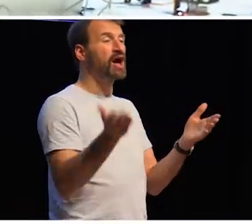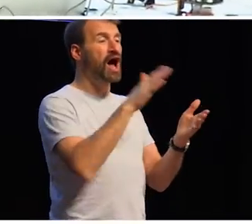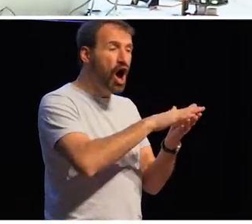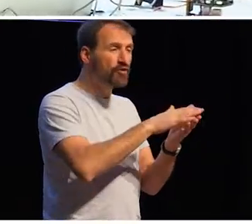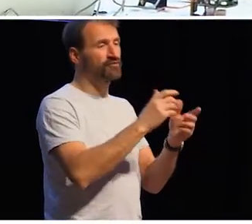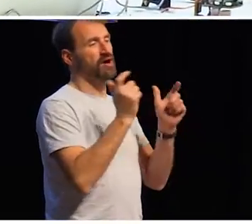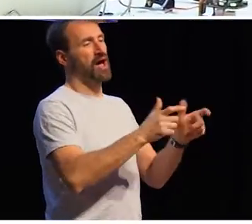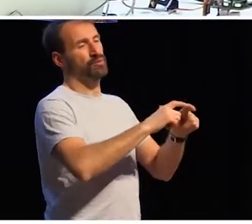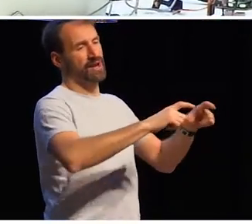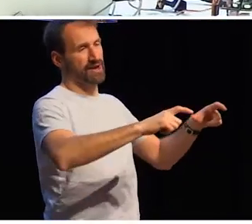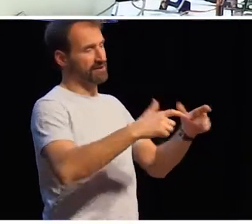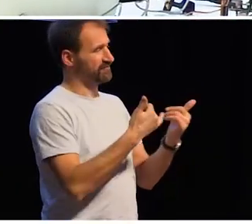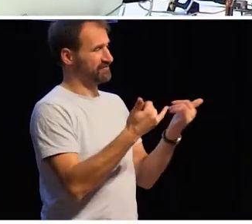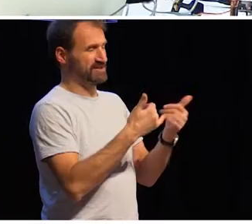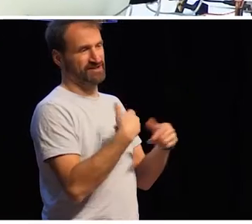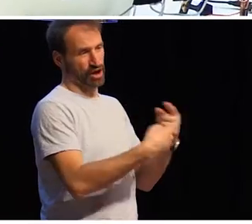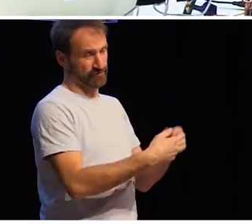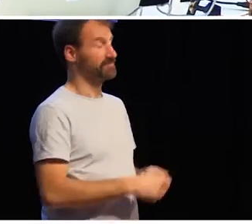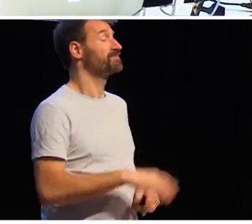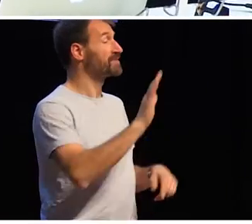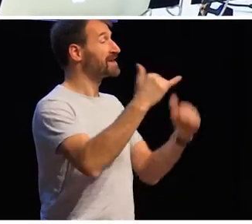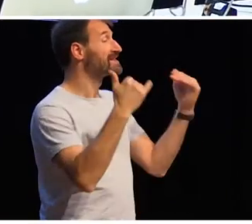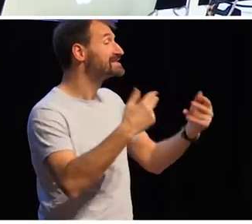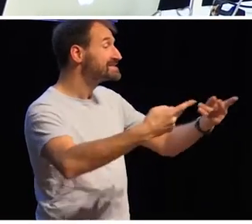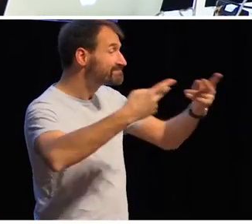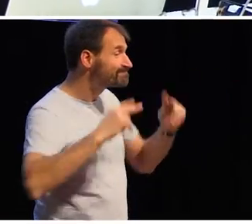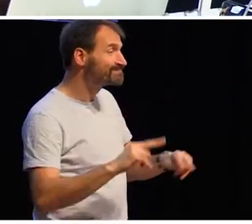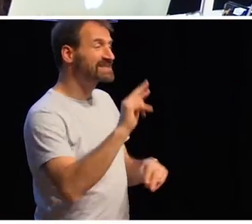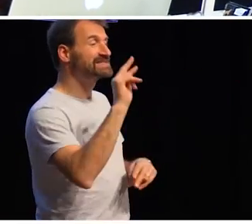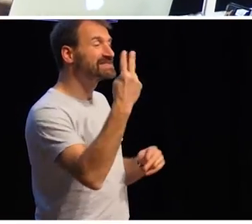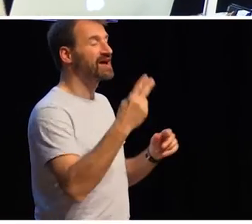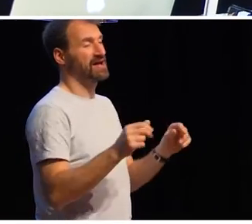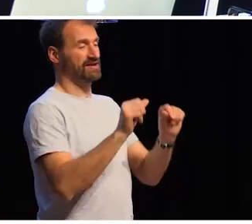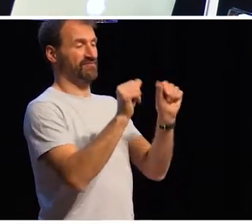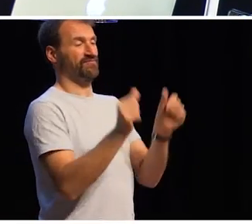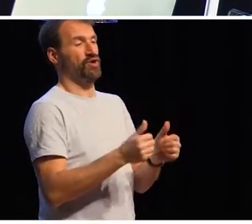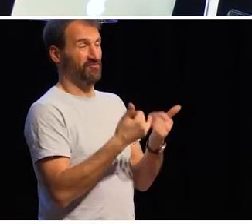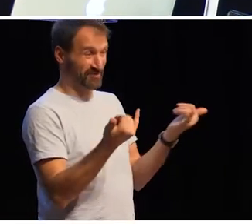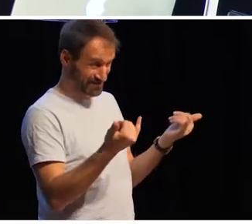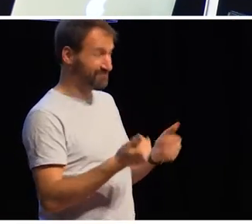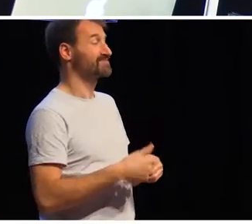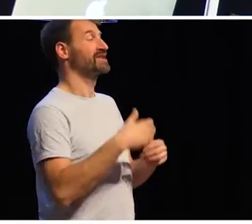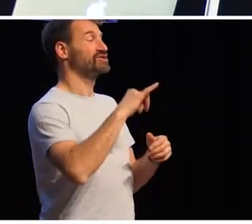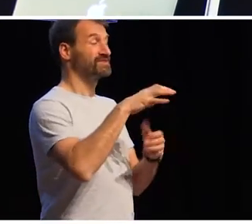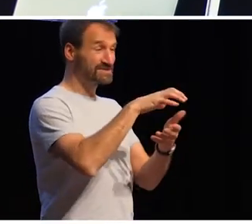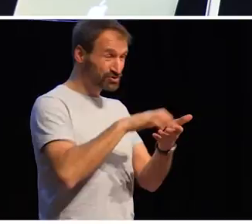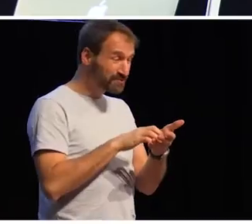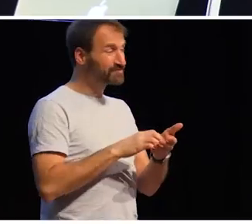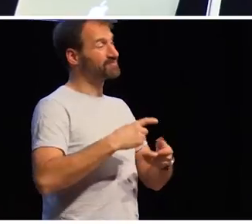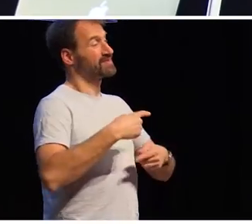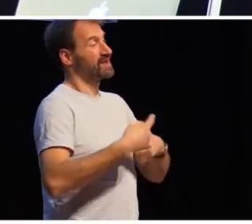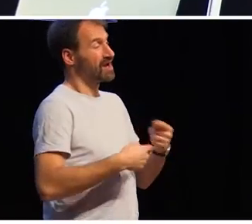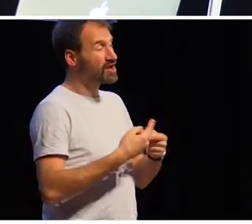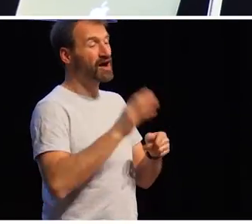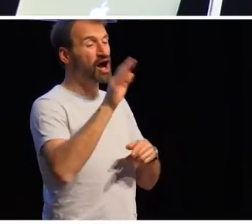example, JavaScript is running on a host computer. In this case, it is my laptop. And it is tightly tethered, tightly